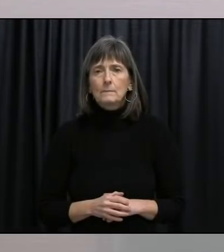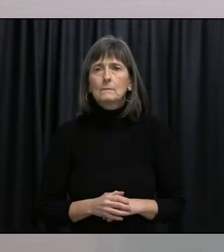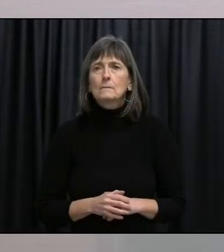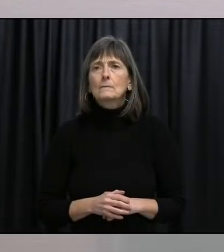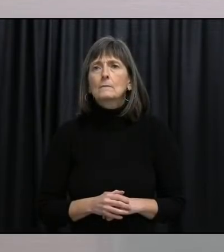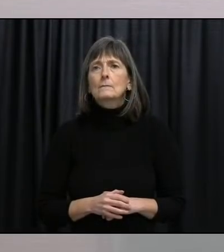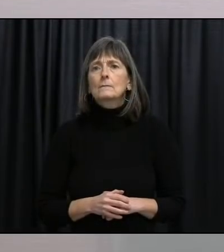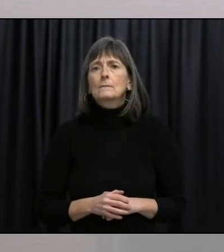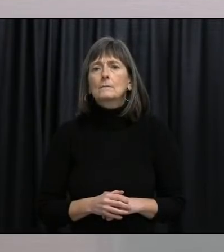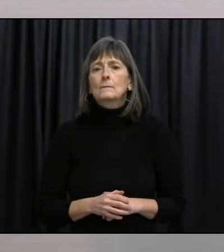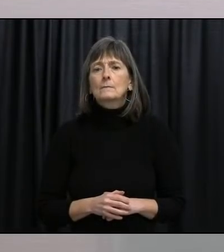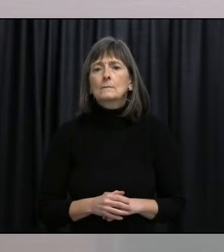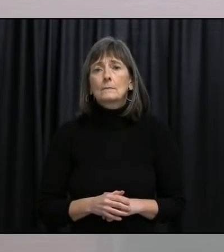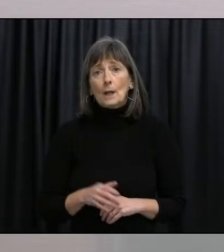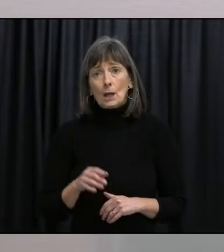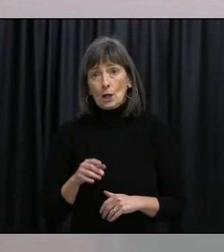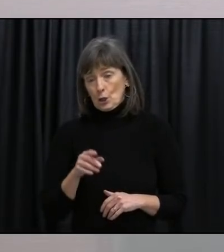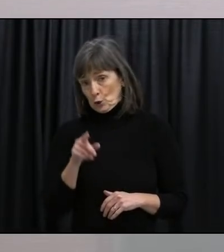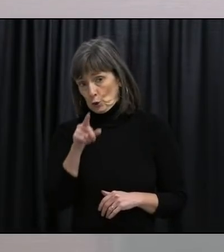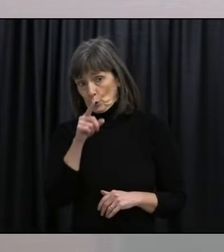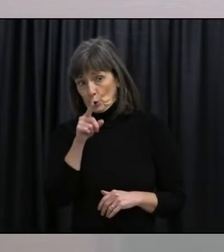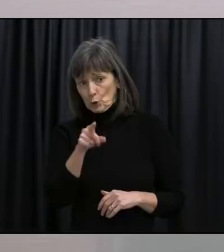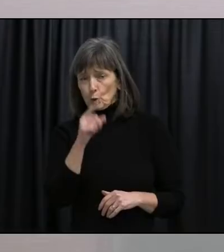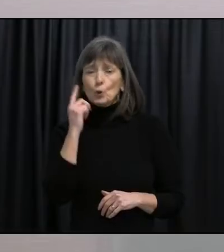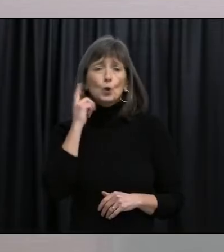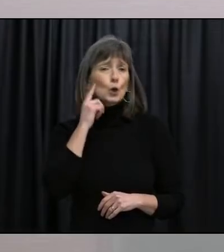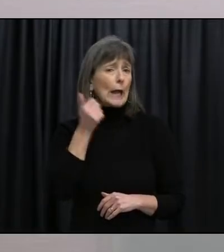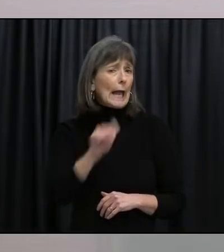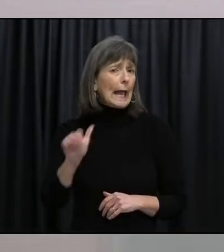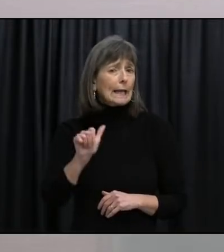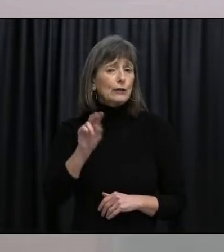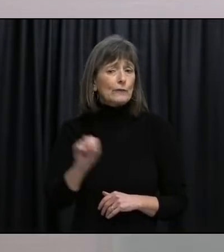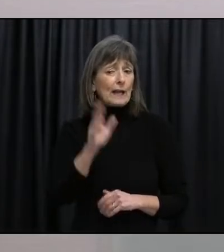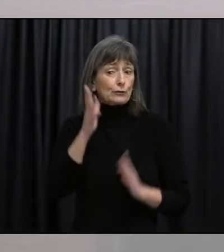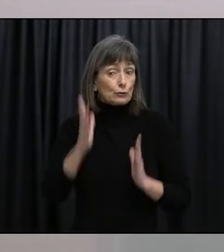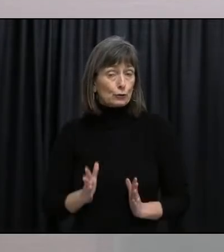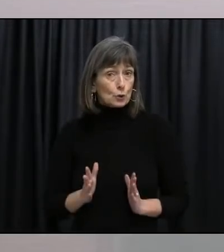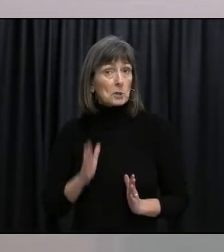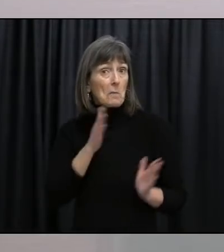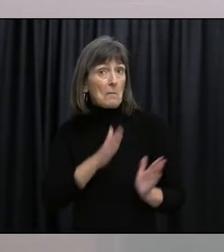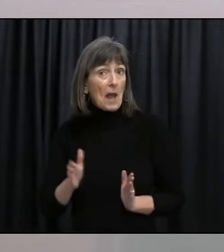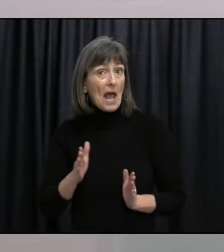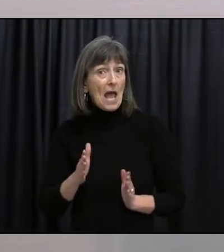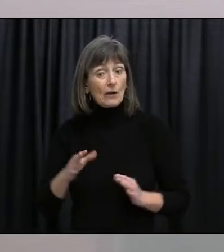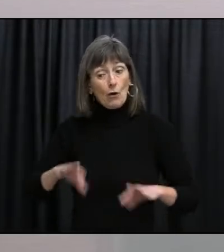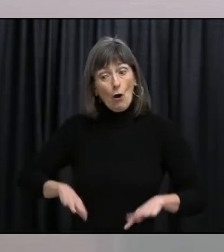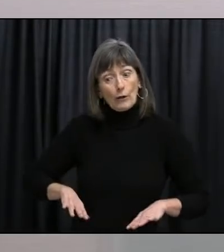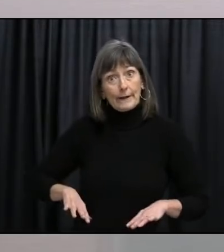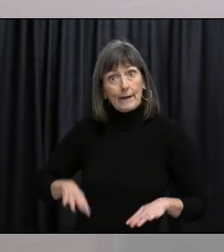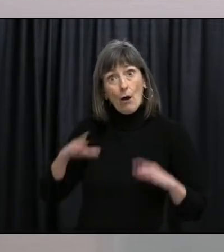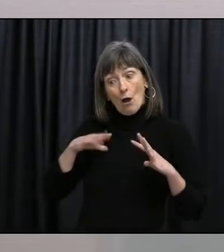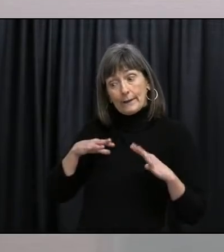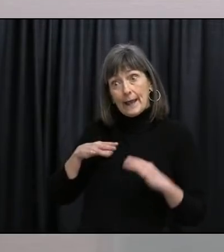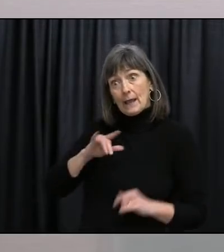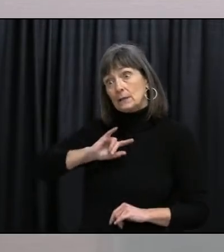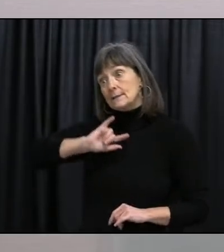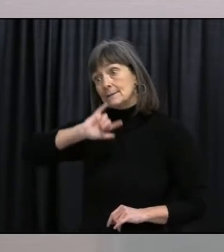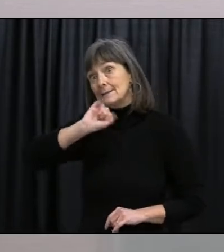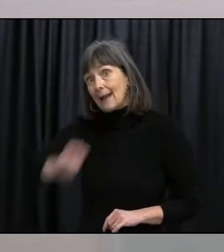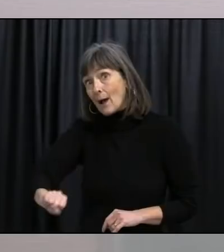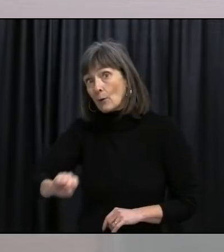Labradorians who are making vacation plans down south, and further to that, what would public health advice be on travel outside of the country right